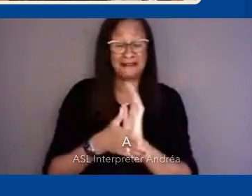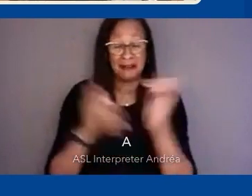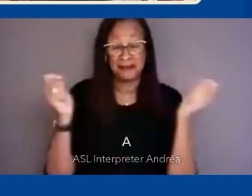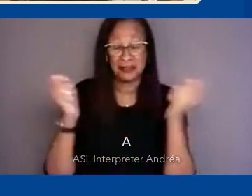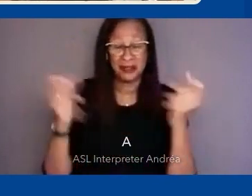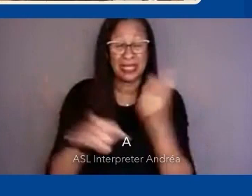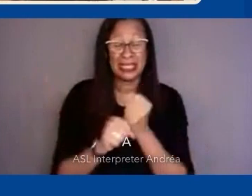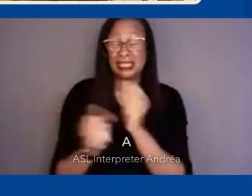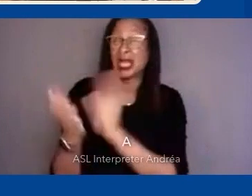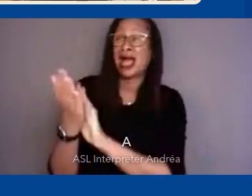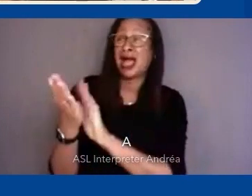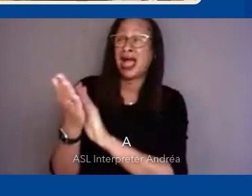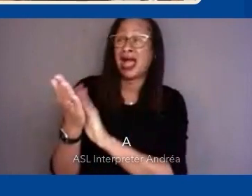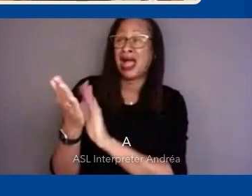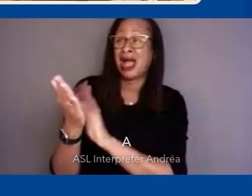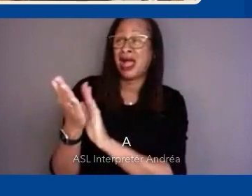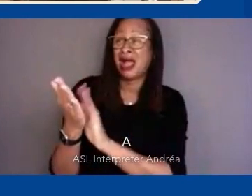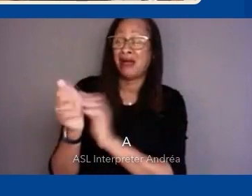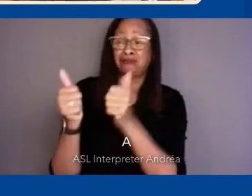from